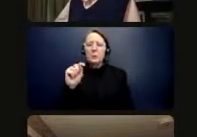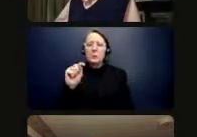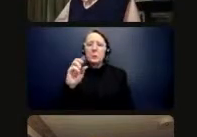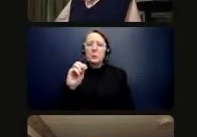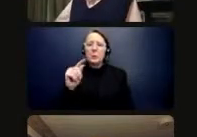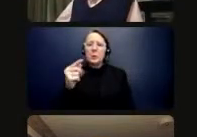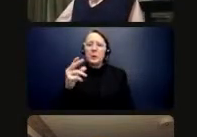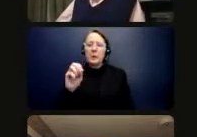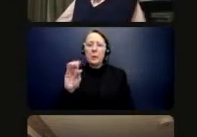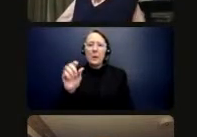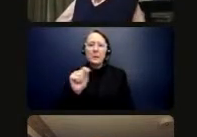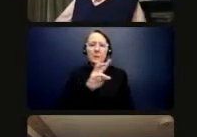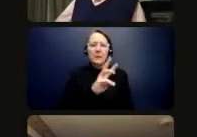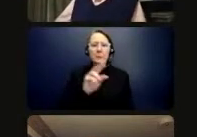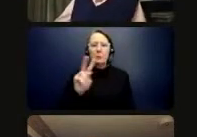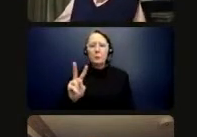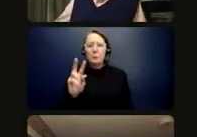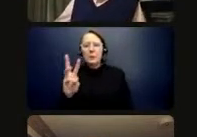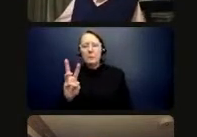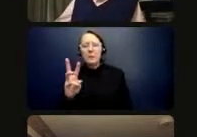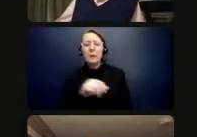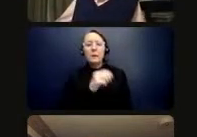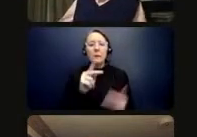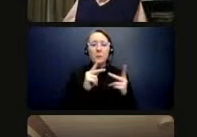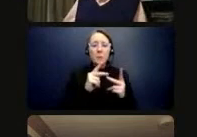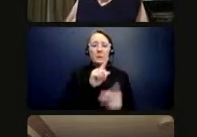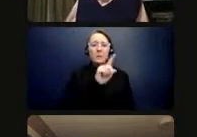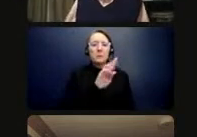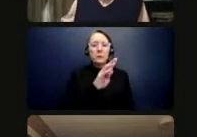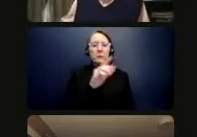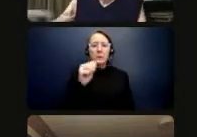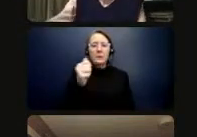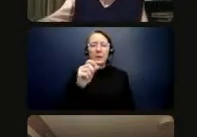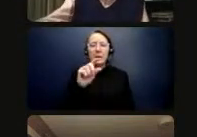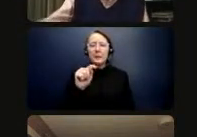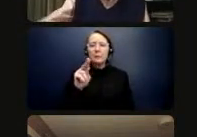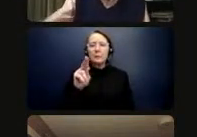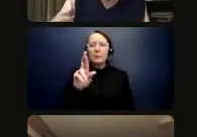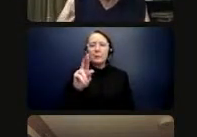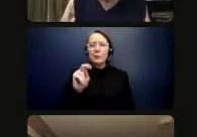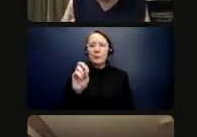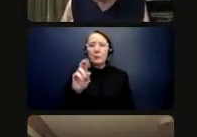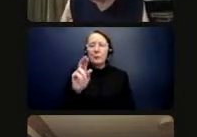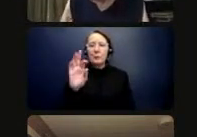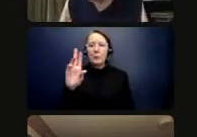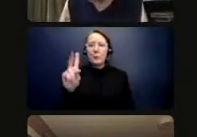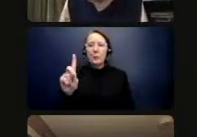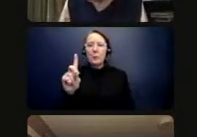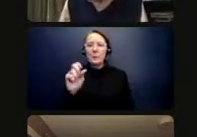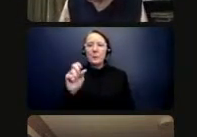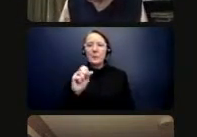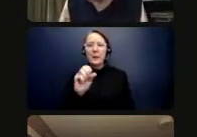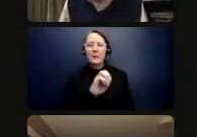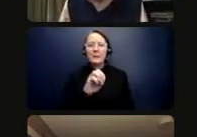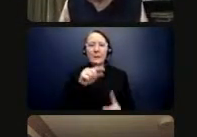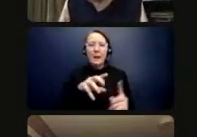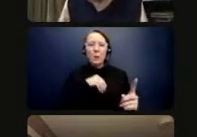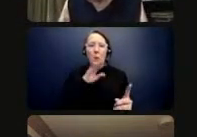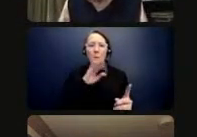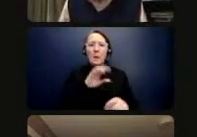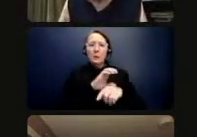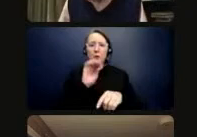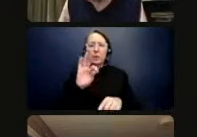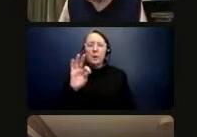Other site we located is at 2410 Turner Road Southeast. That's the current property owned by Church at the Park, and they